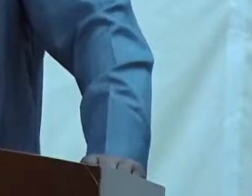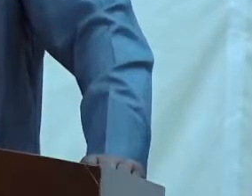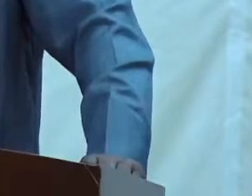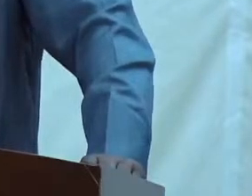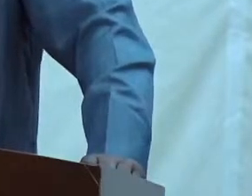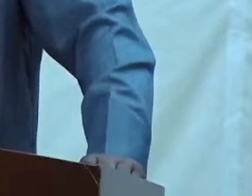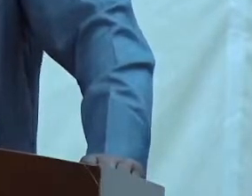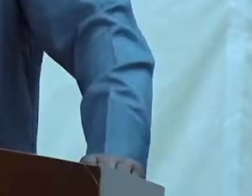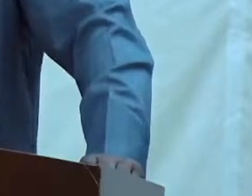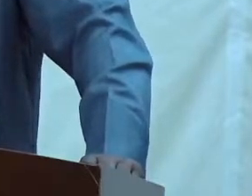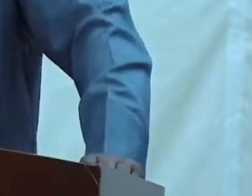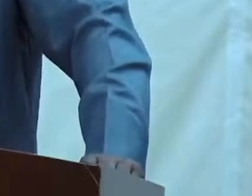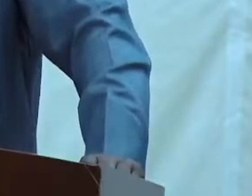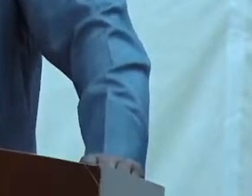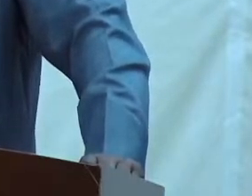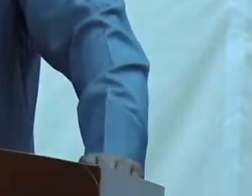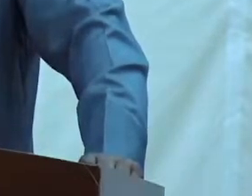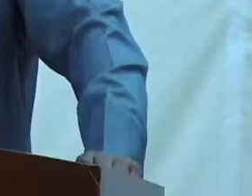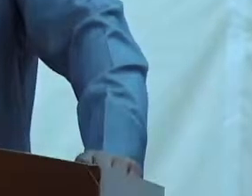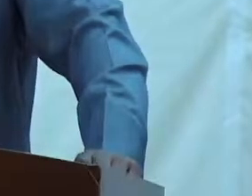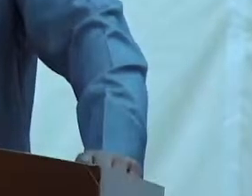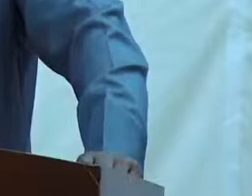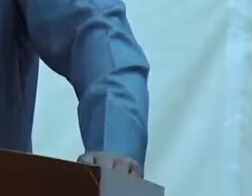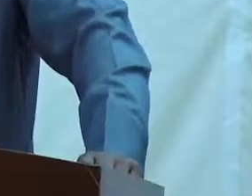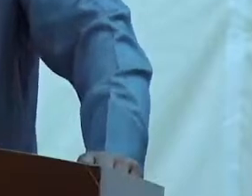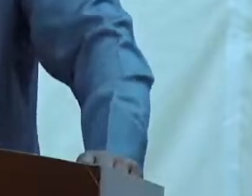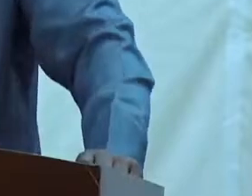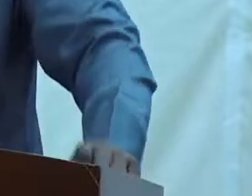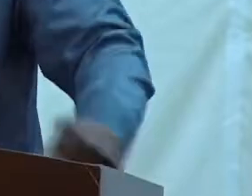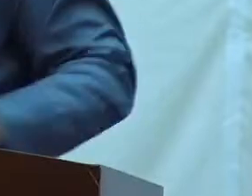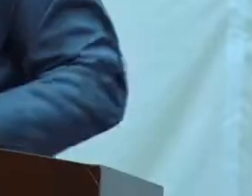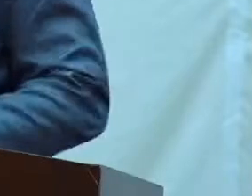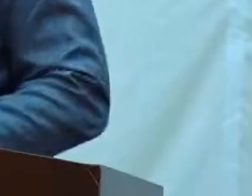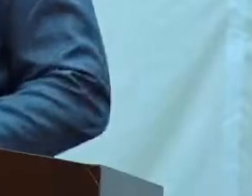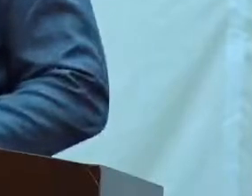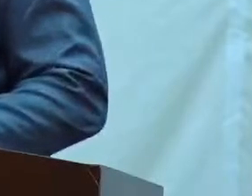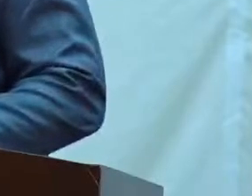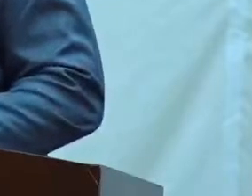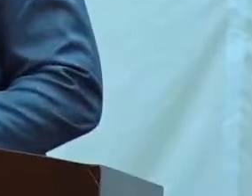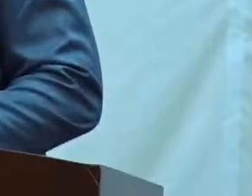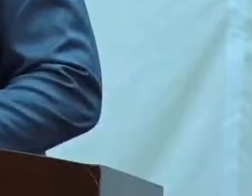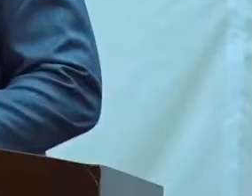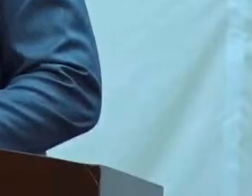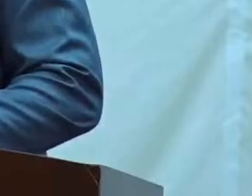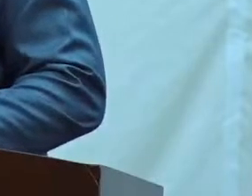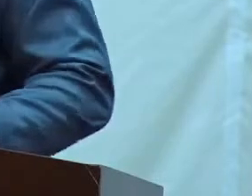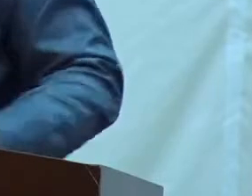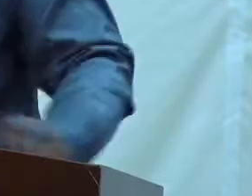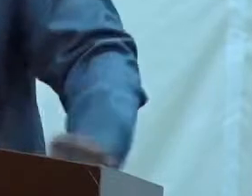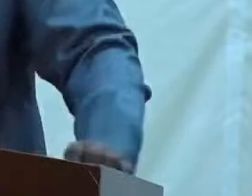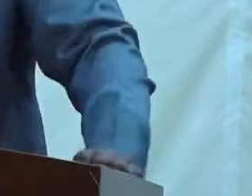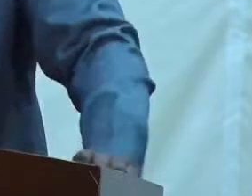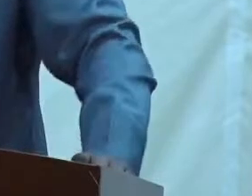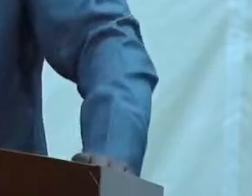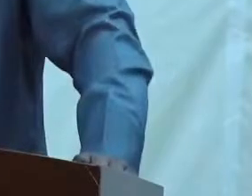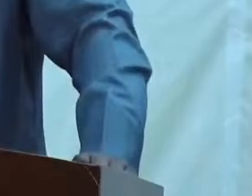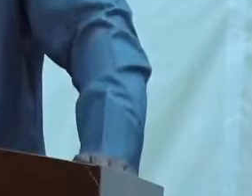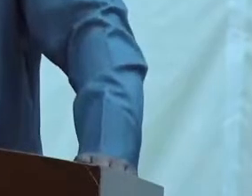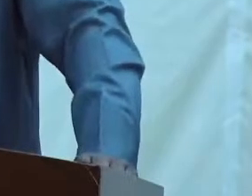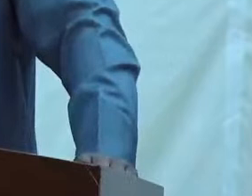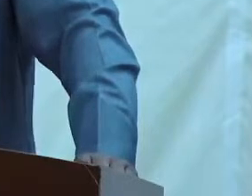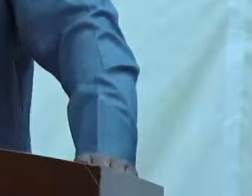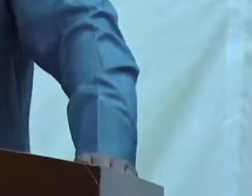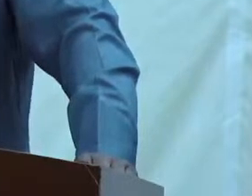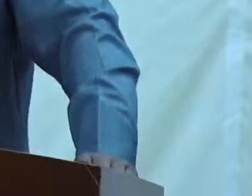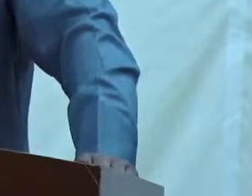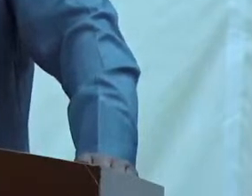Now, a word about the Kronti ni Akwamu lecture, for which we are gathered here this evening. Over a decade and a